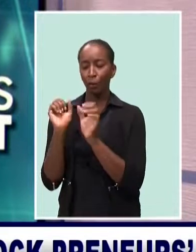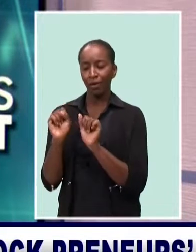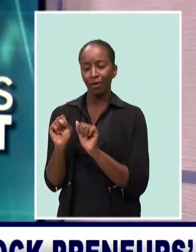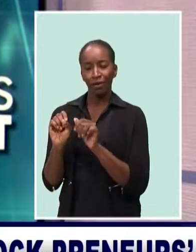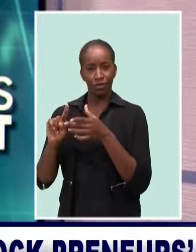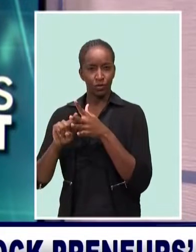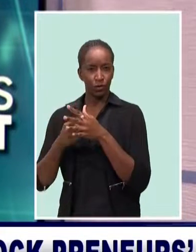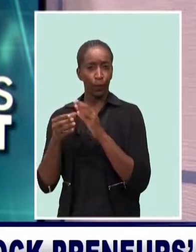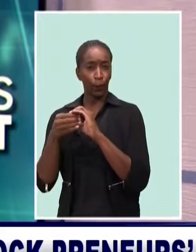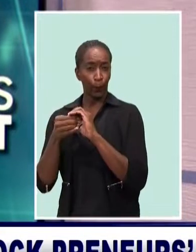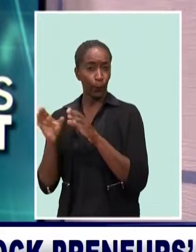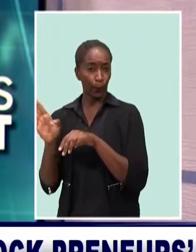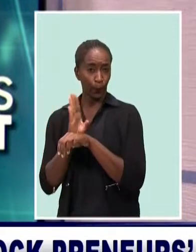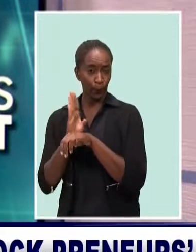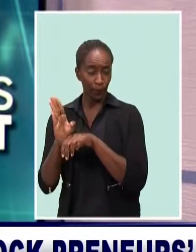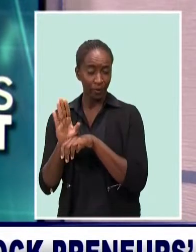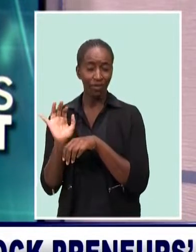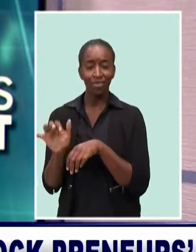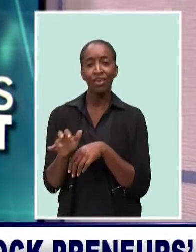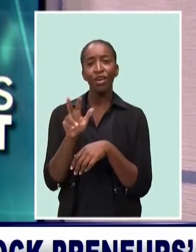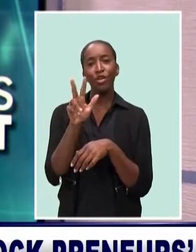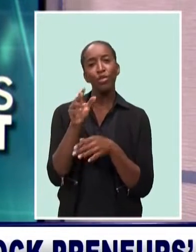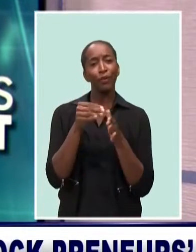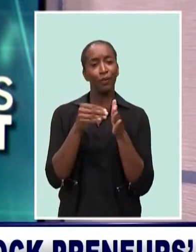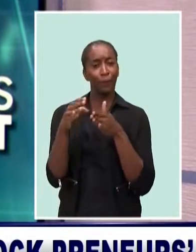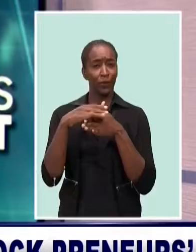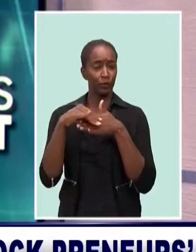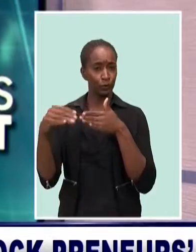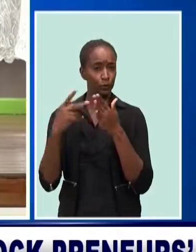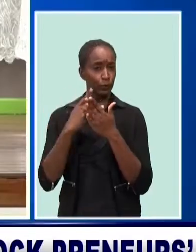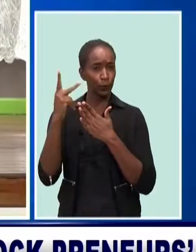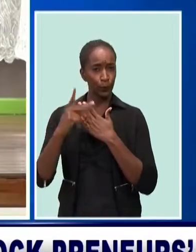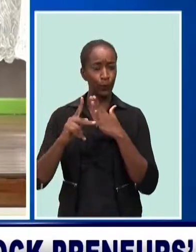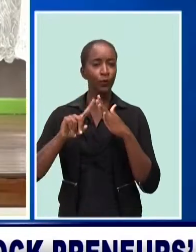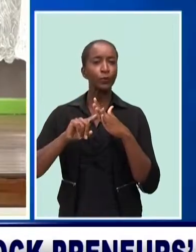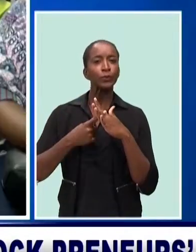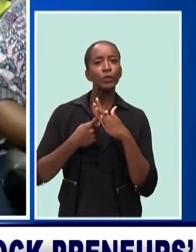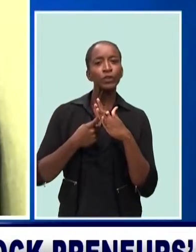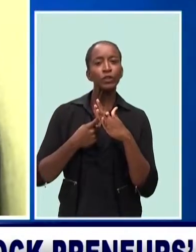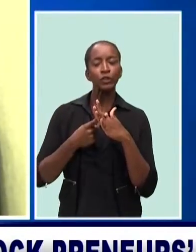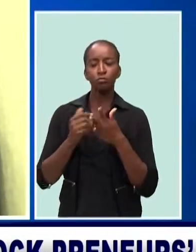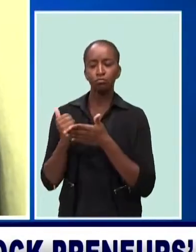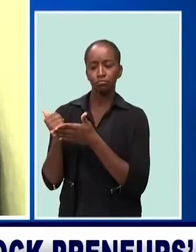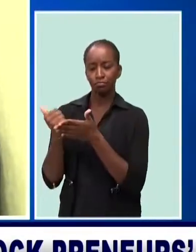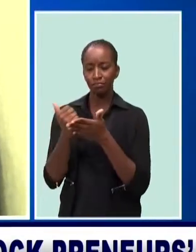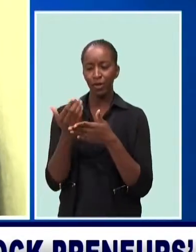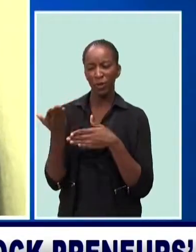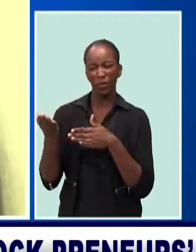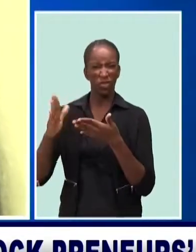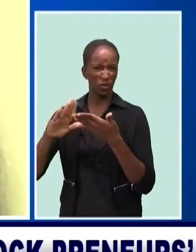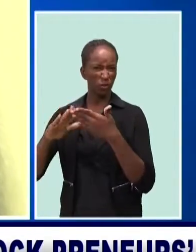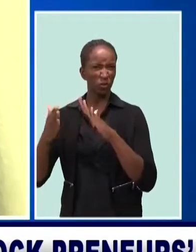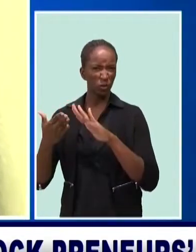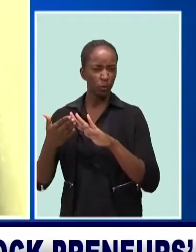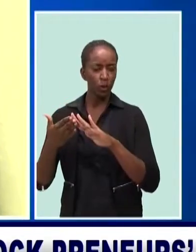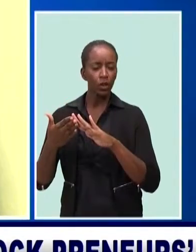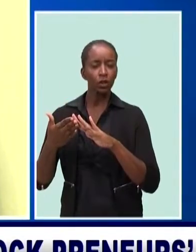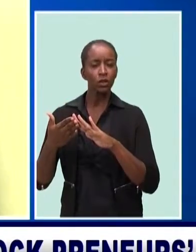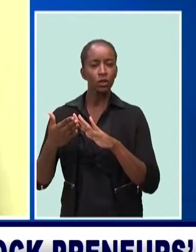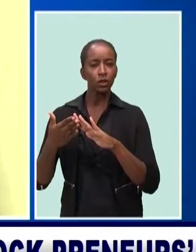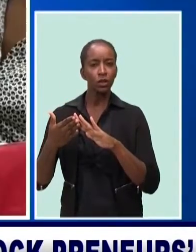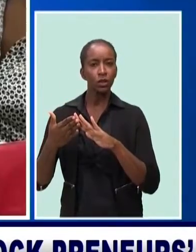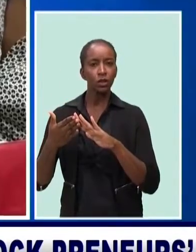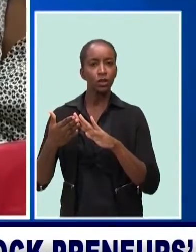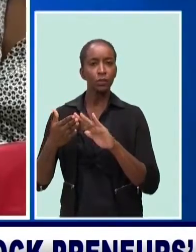running. The $3 million program was developed as a means to provide a comprehensive community-based social intervention strategy to